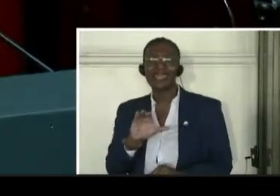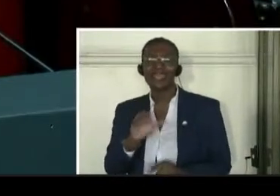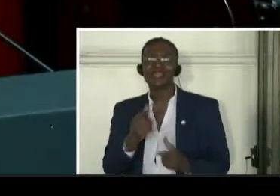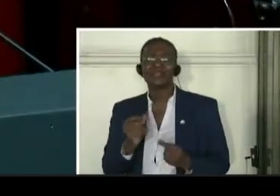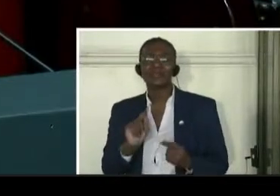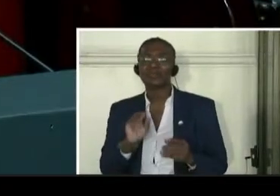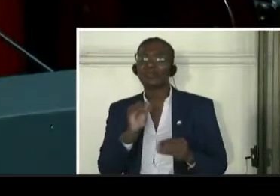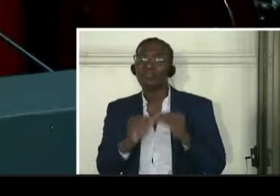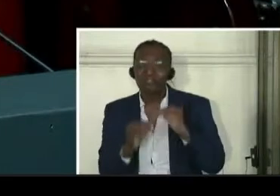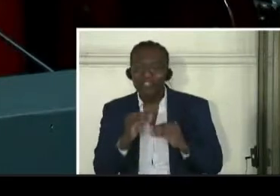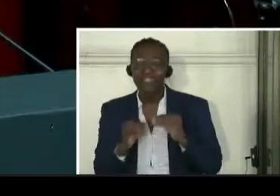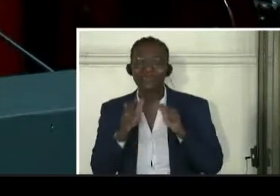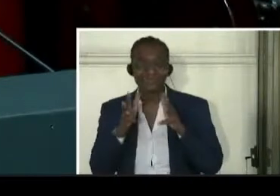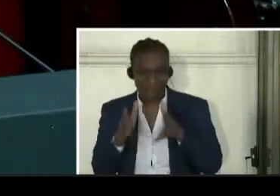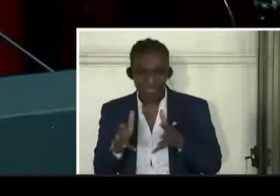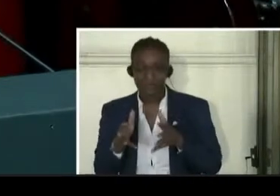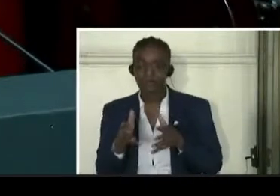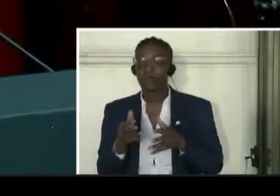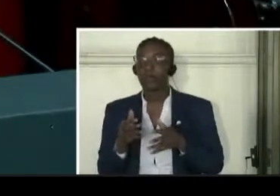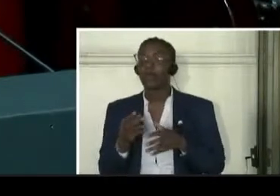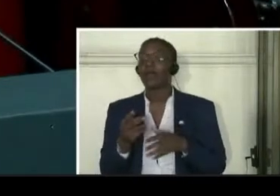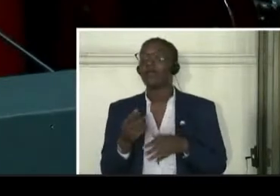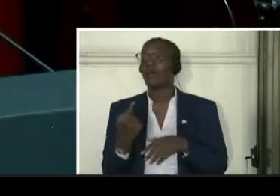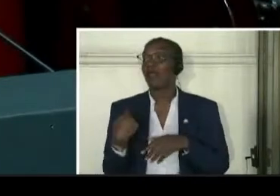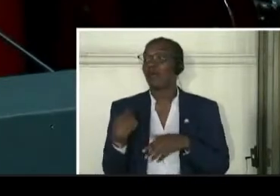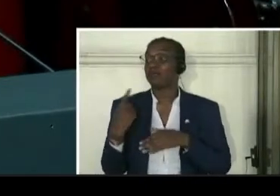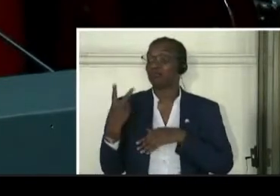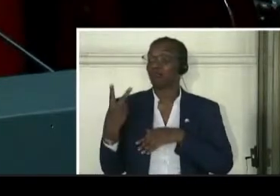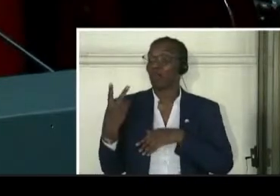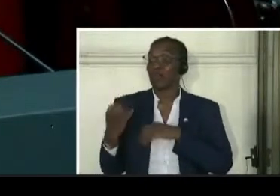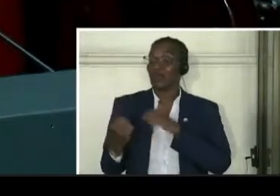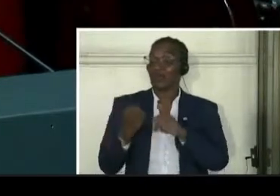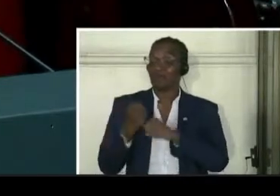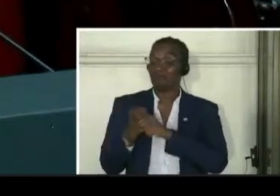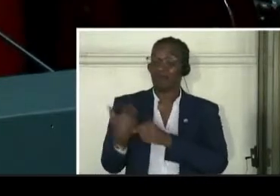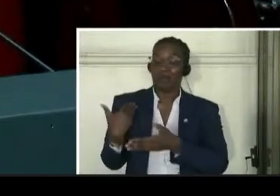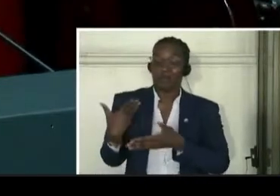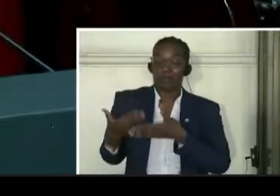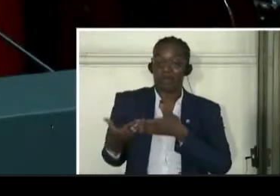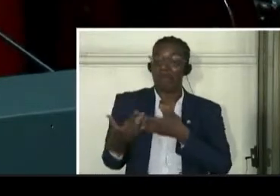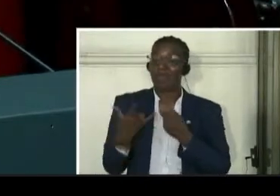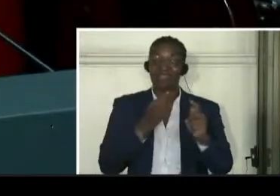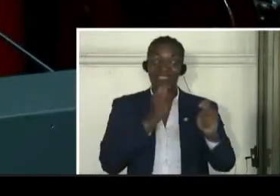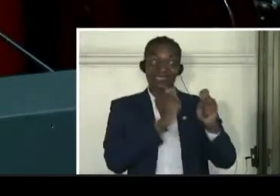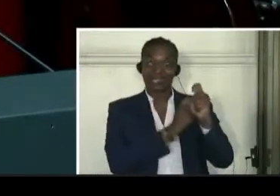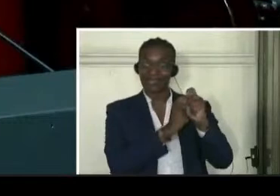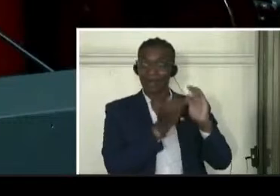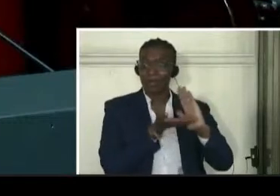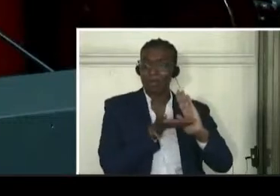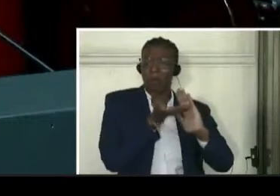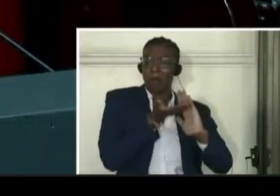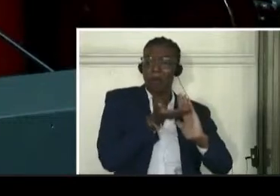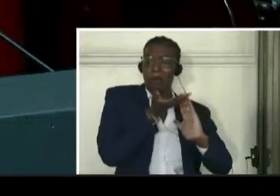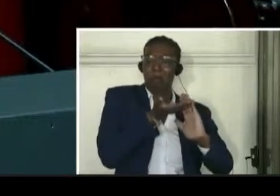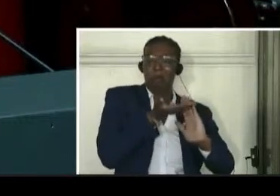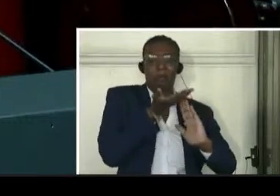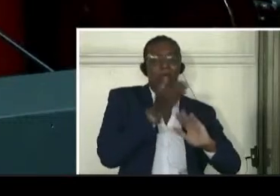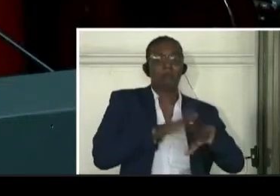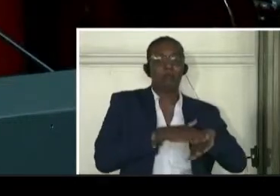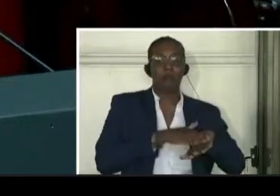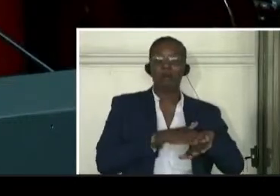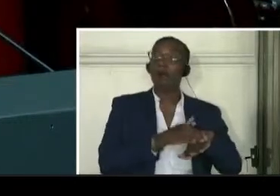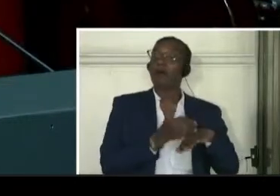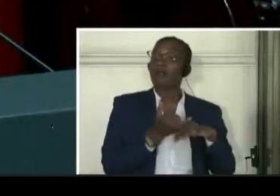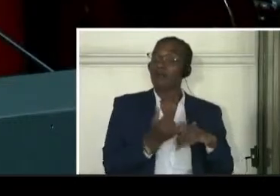it? In the last 28 years, the number of shacks in urban areas has shockingly increased. We are